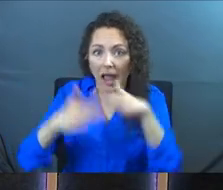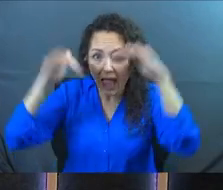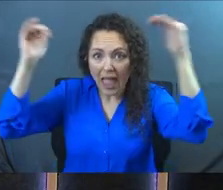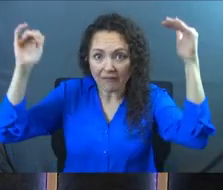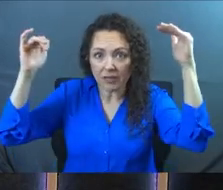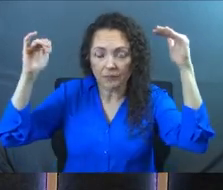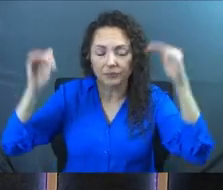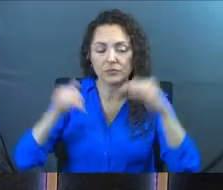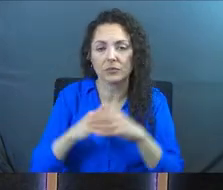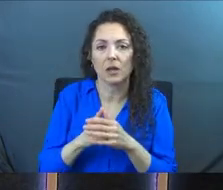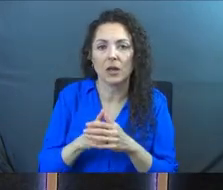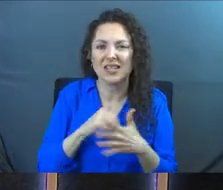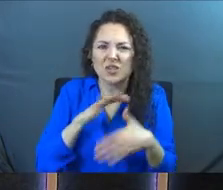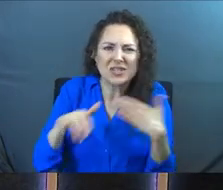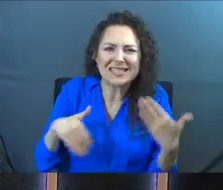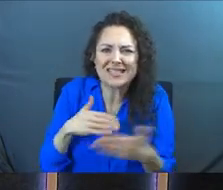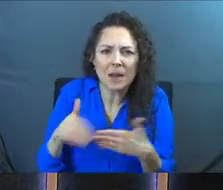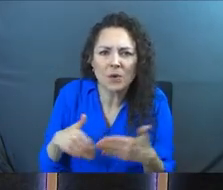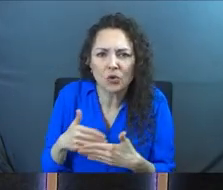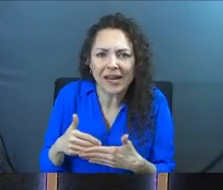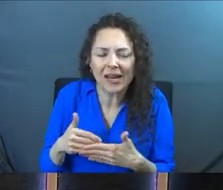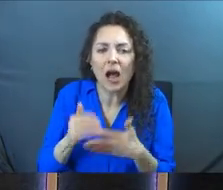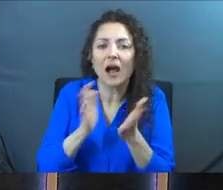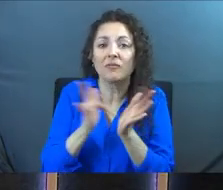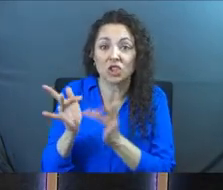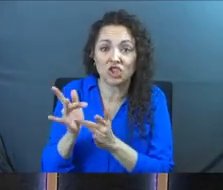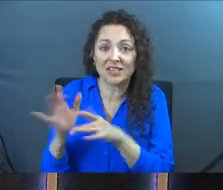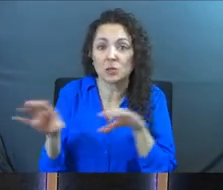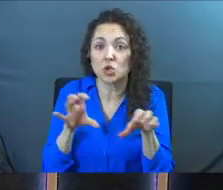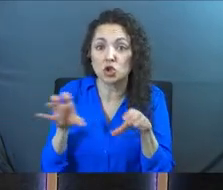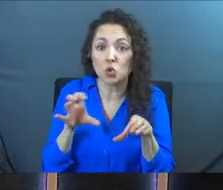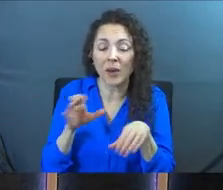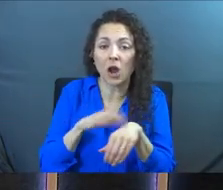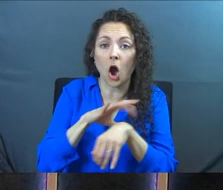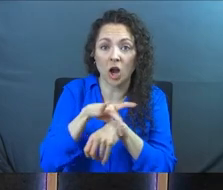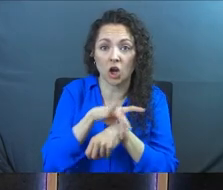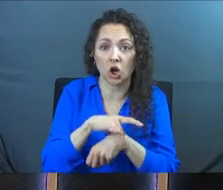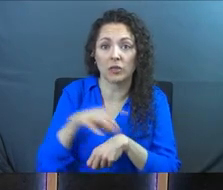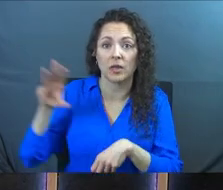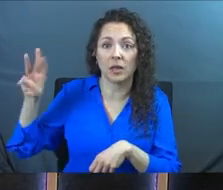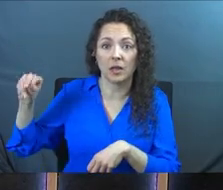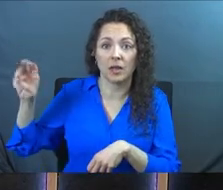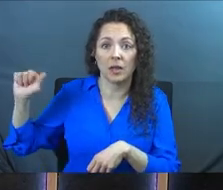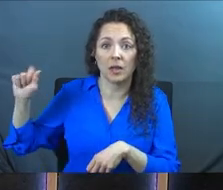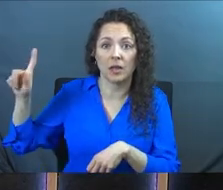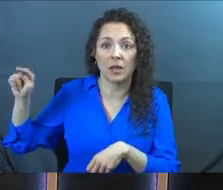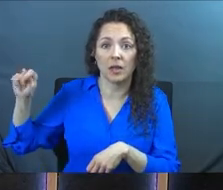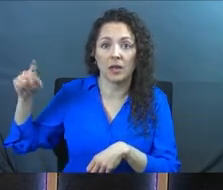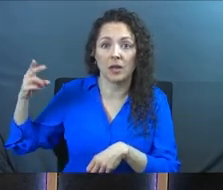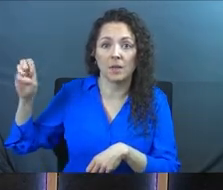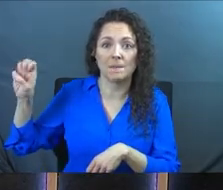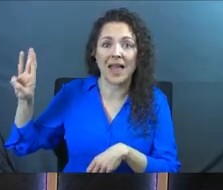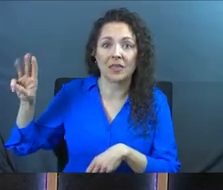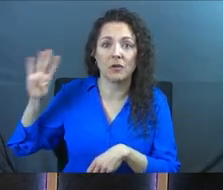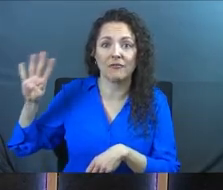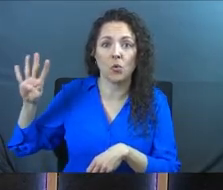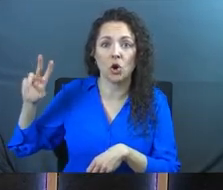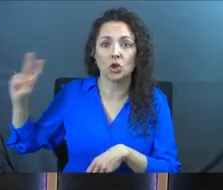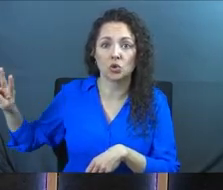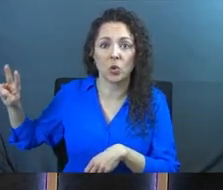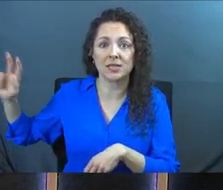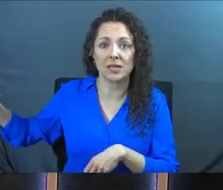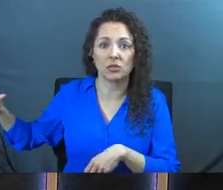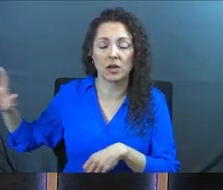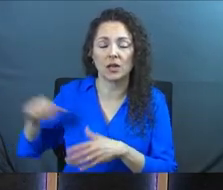I would say, a summary of what Jesus was doing while he was here on the earth. Matthew 4, 23. Jesus traveled throughout the region of